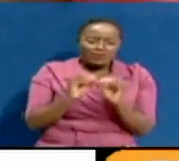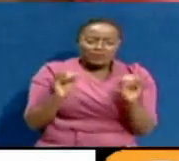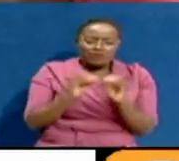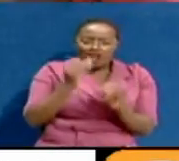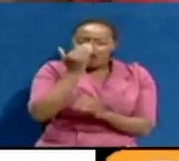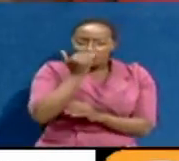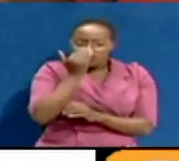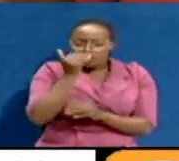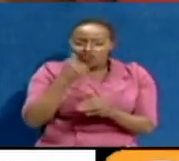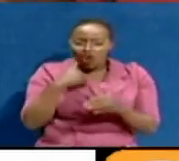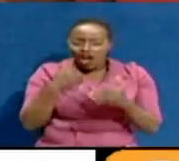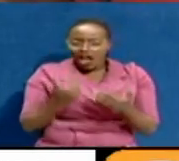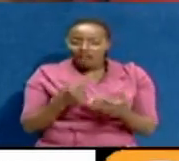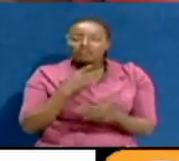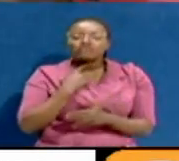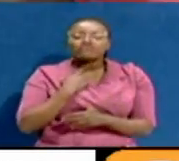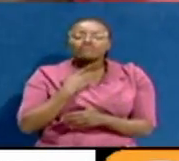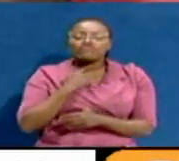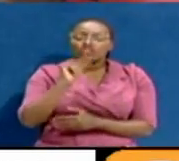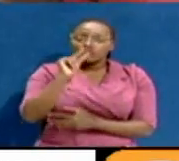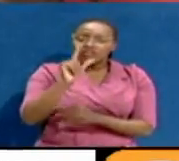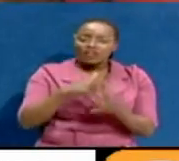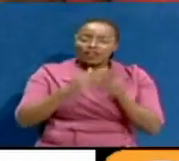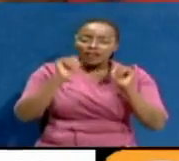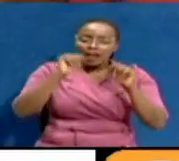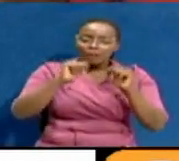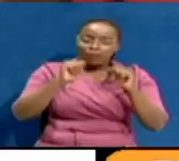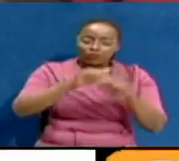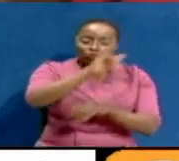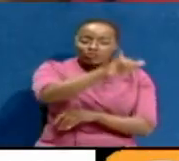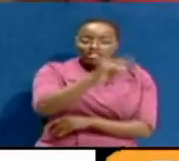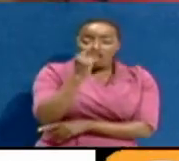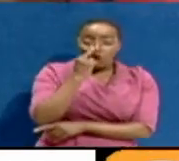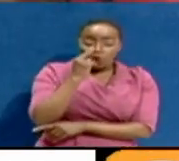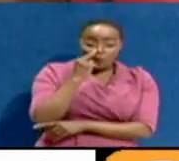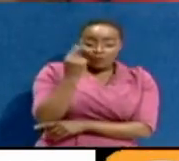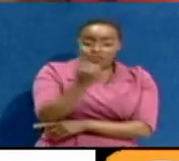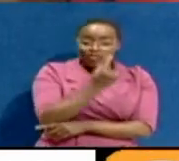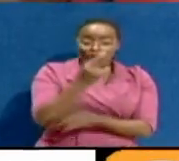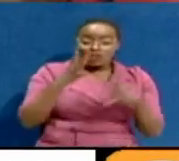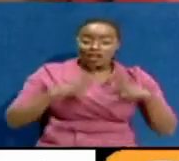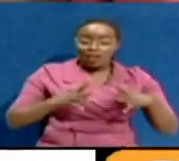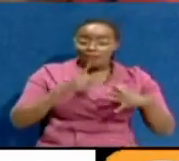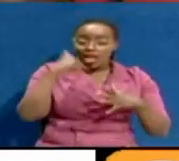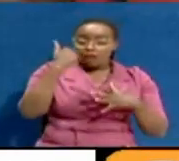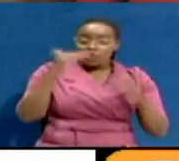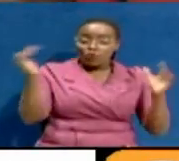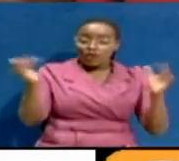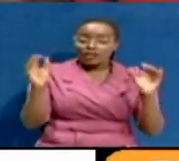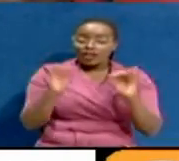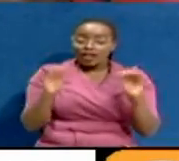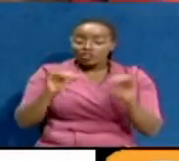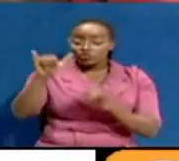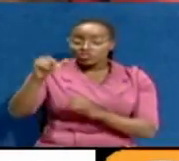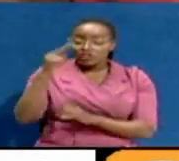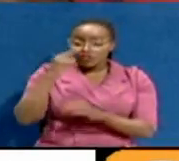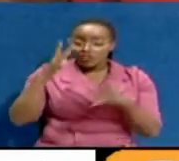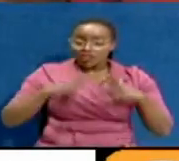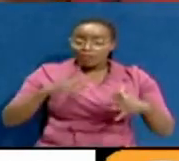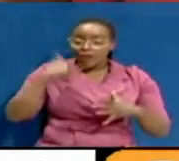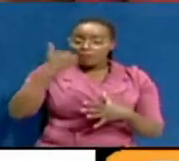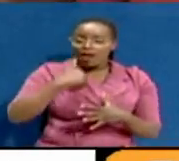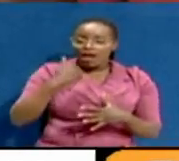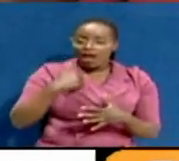nose or a mild sore throat, someone can actually stay at home. The only people who we do not encourage at home are those who